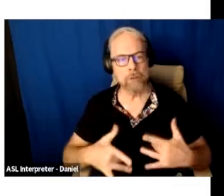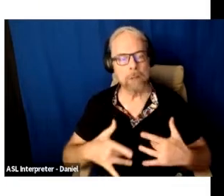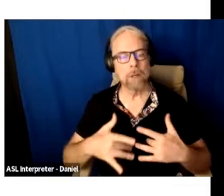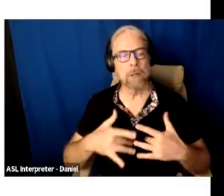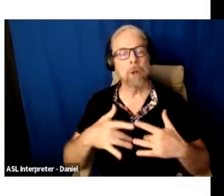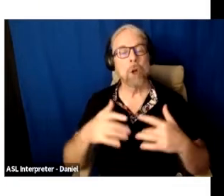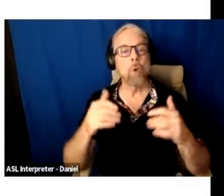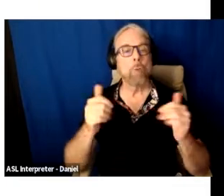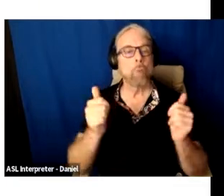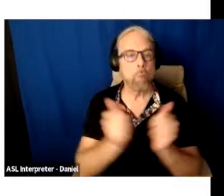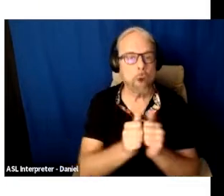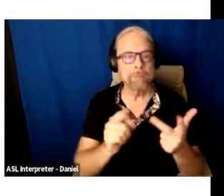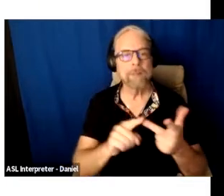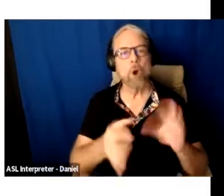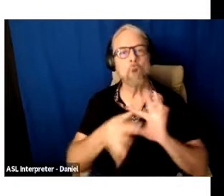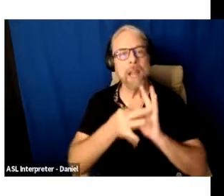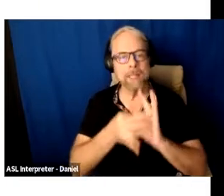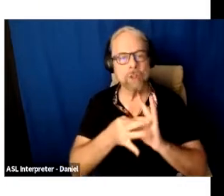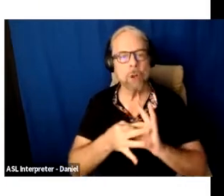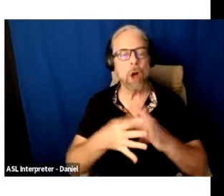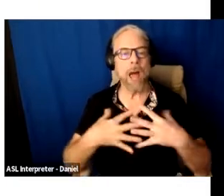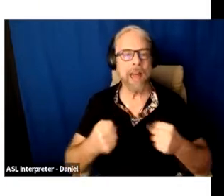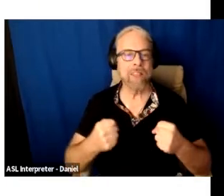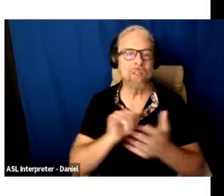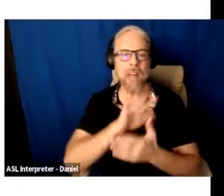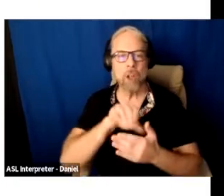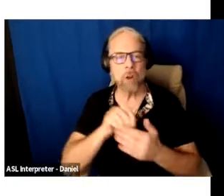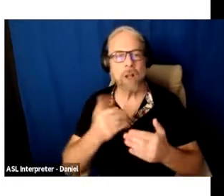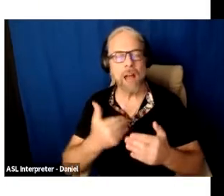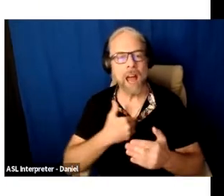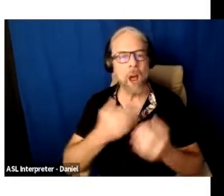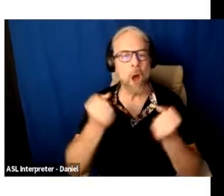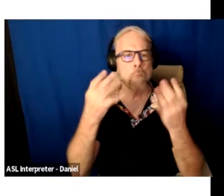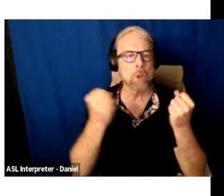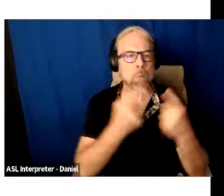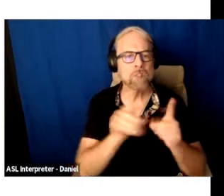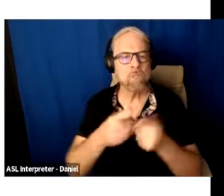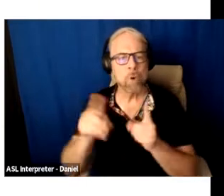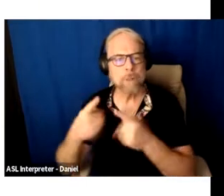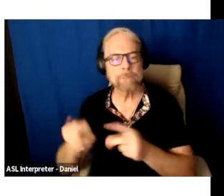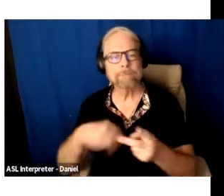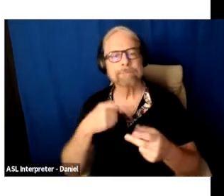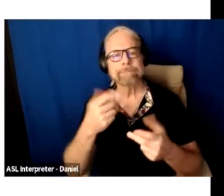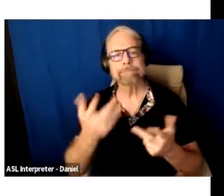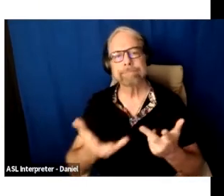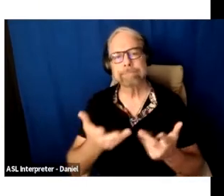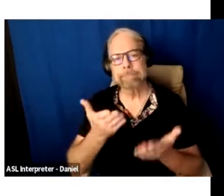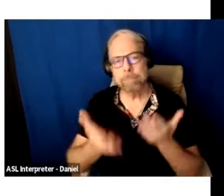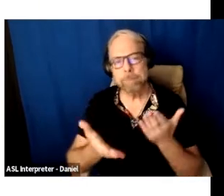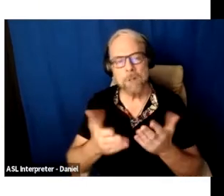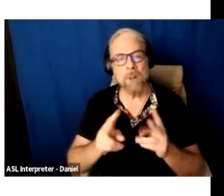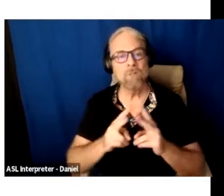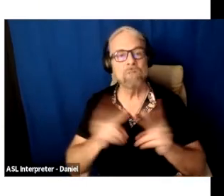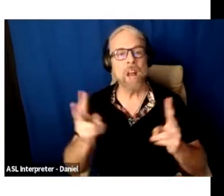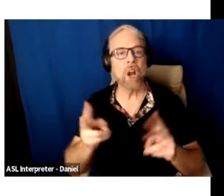with relational health. So that included things like having multiple divorces, having very